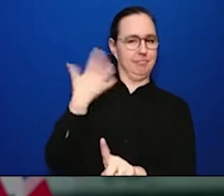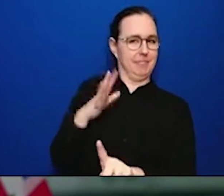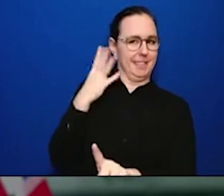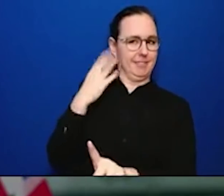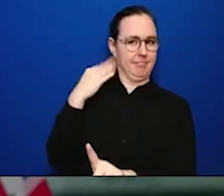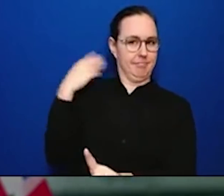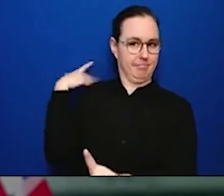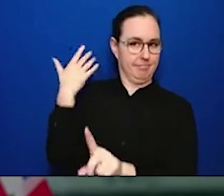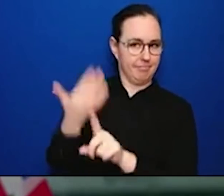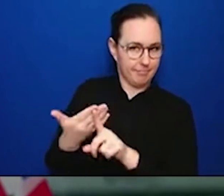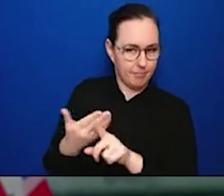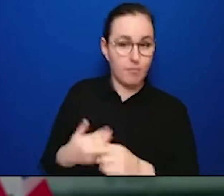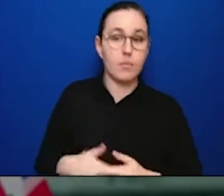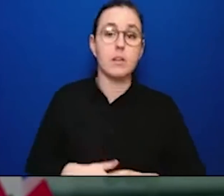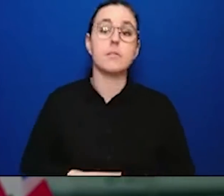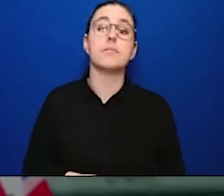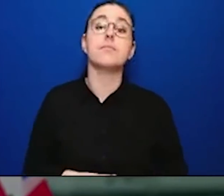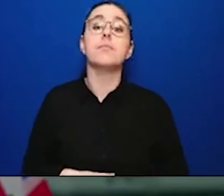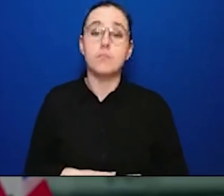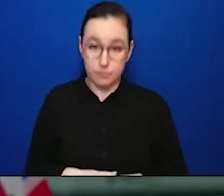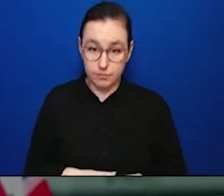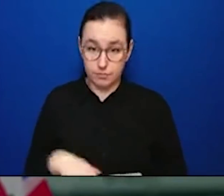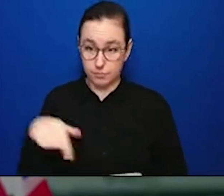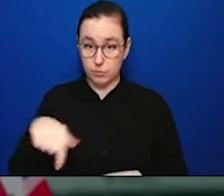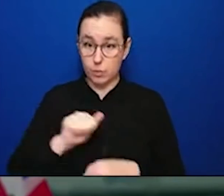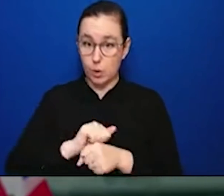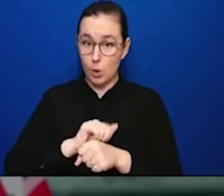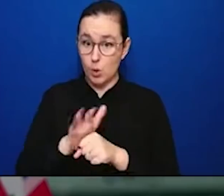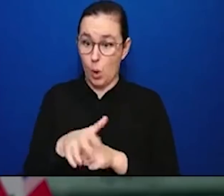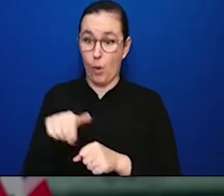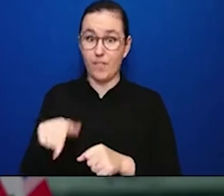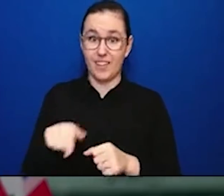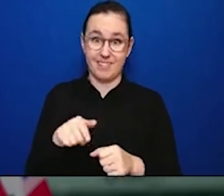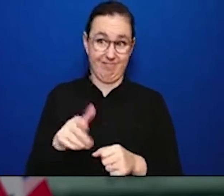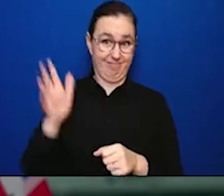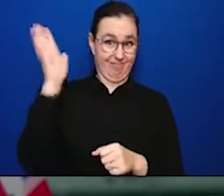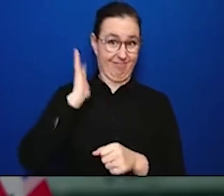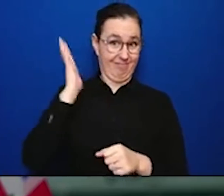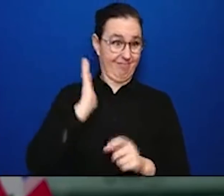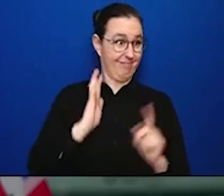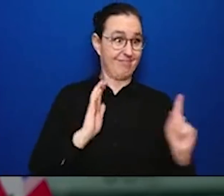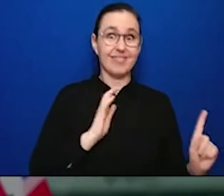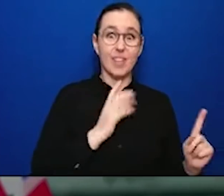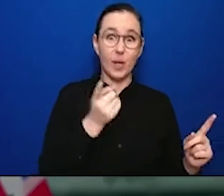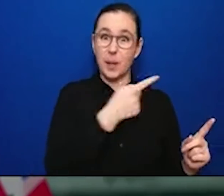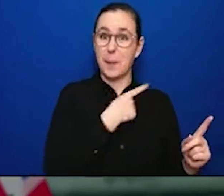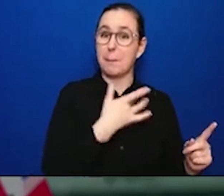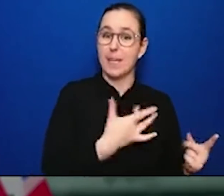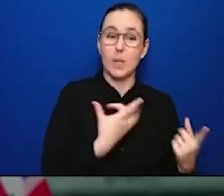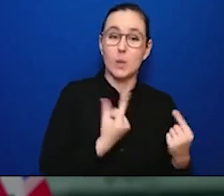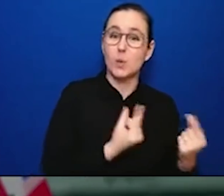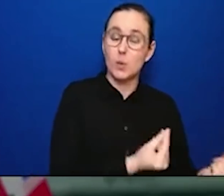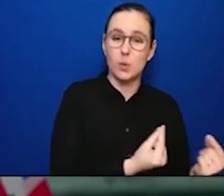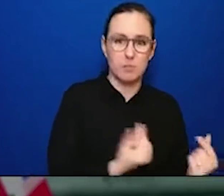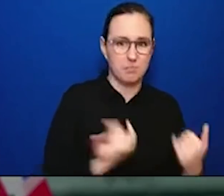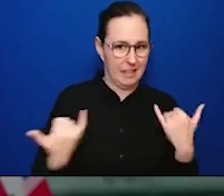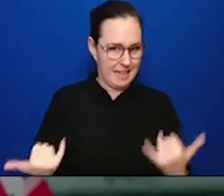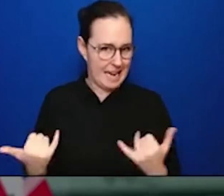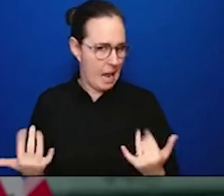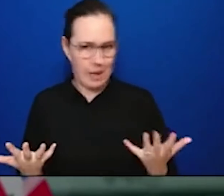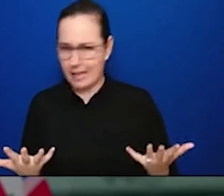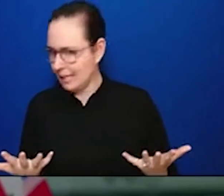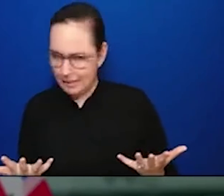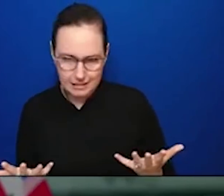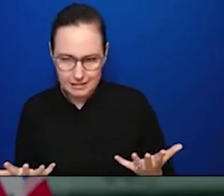with are no longer that useful right now. In particular, because we have that shorter incubation period, it's